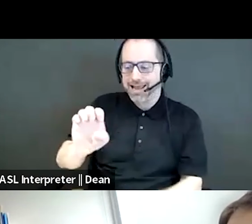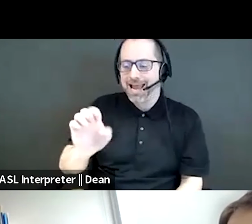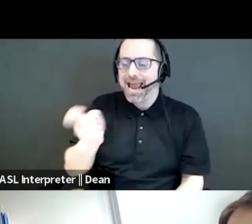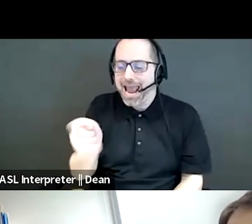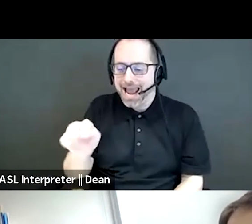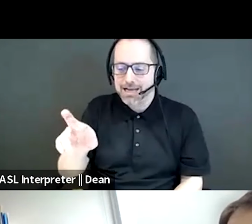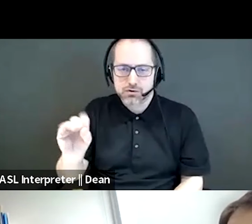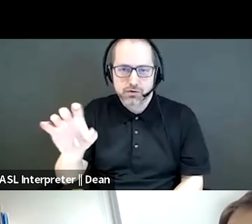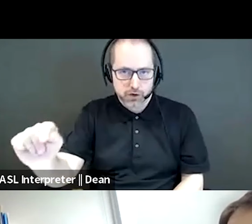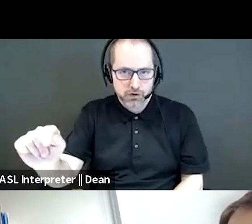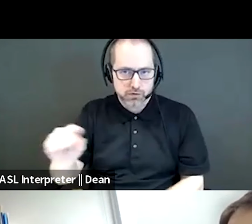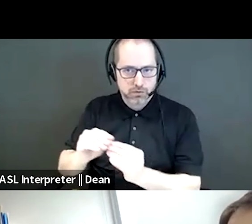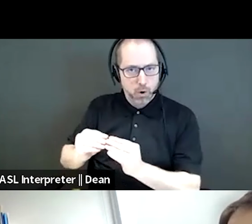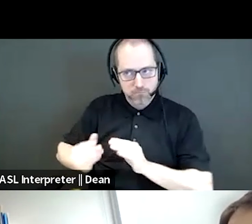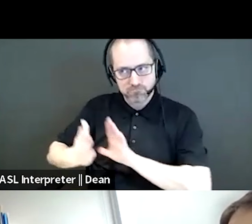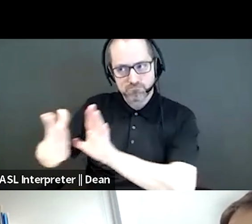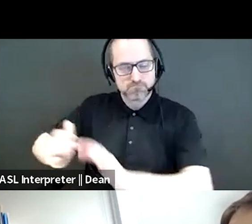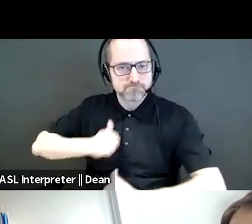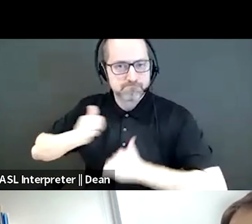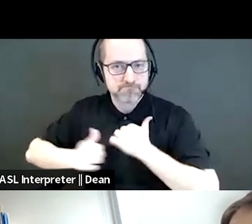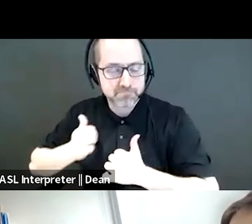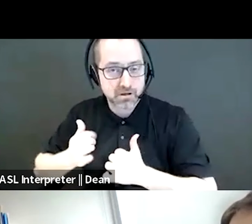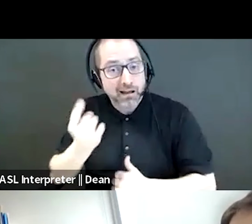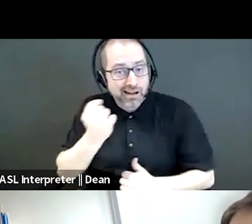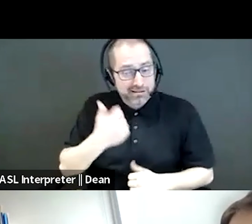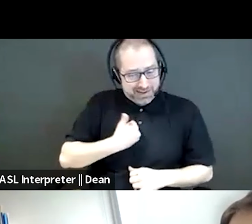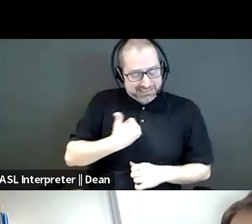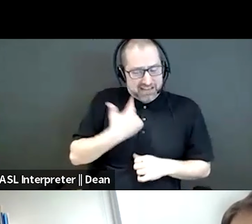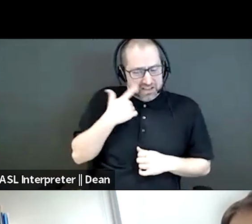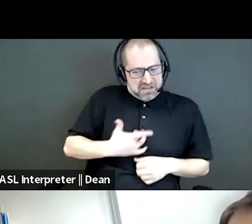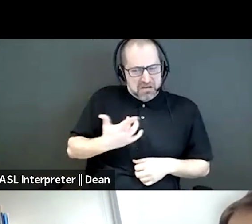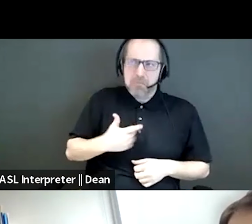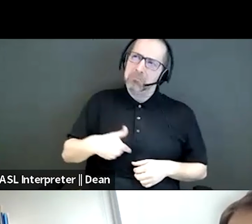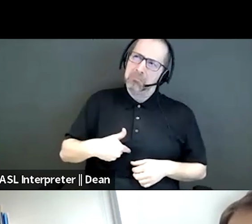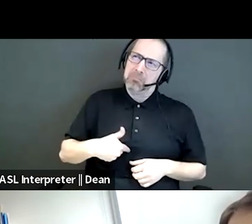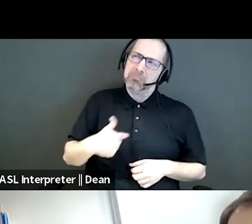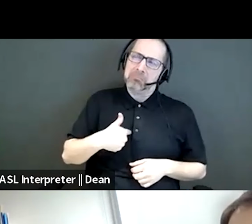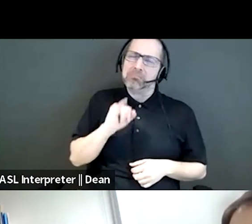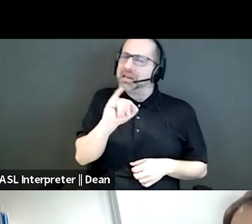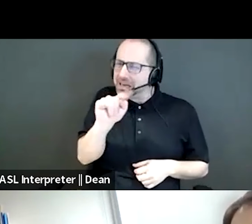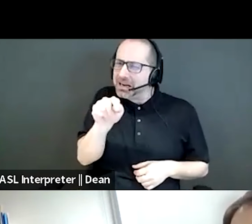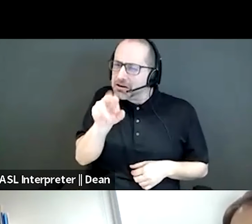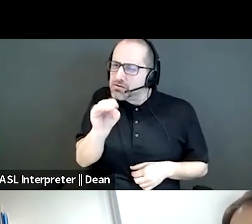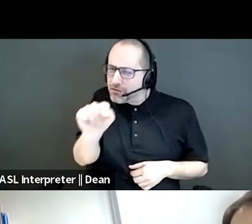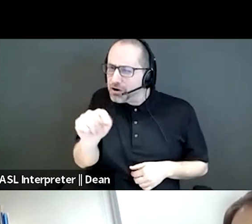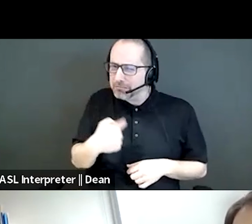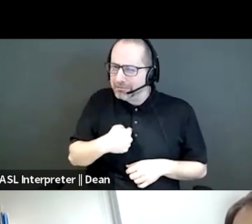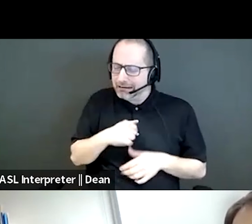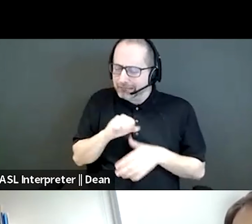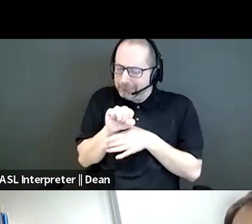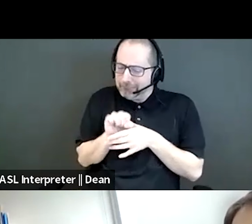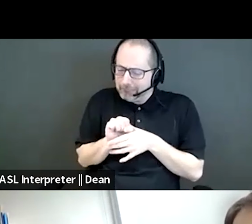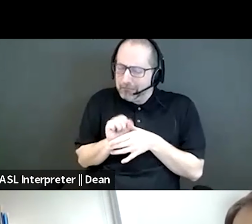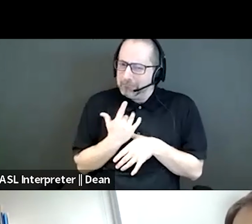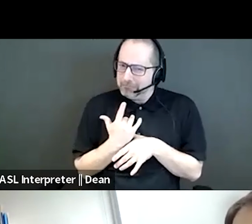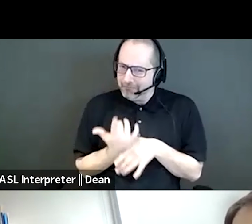myself an introvert, funnily enough, but when I'm in a work scenario, it's almost like a face that I put on,